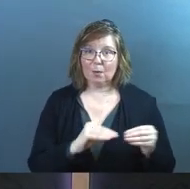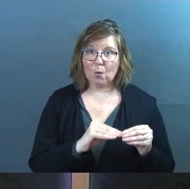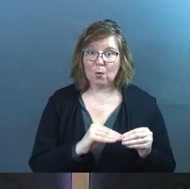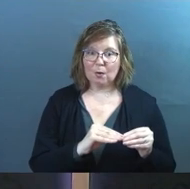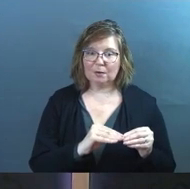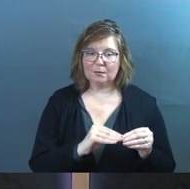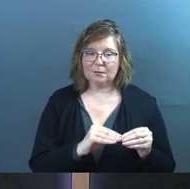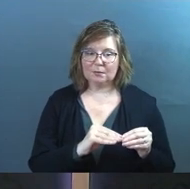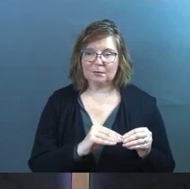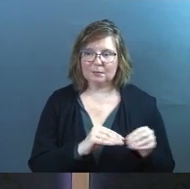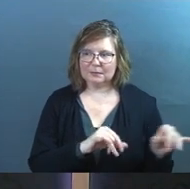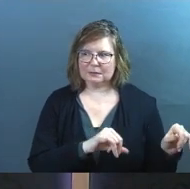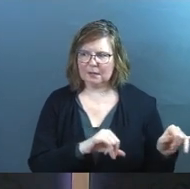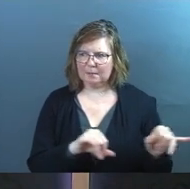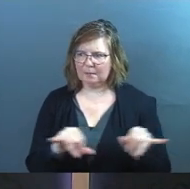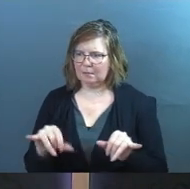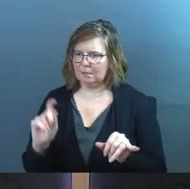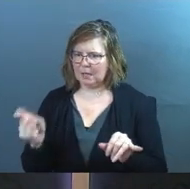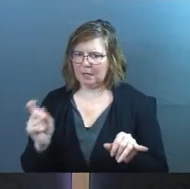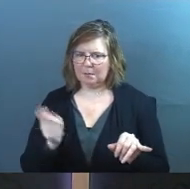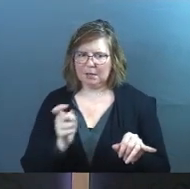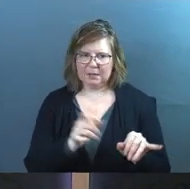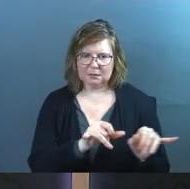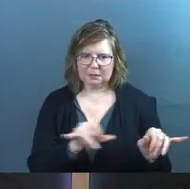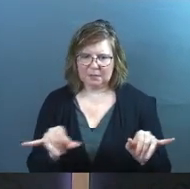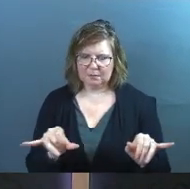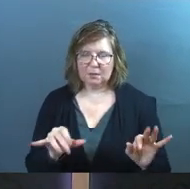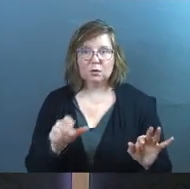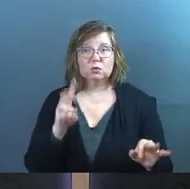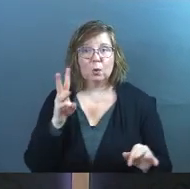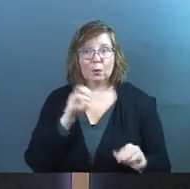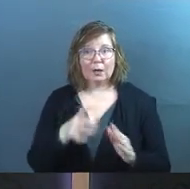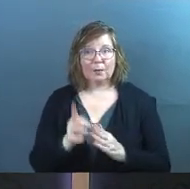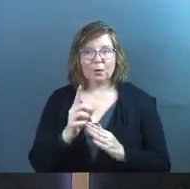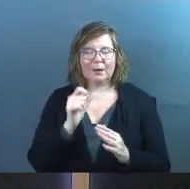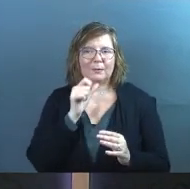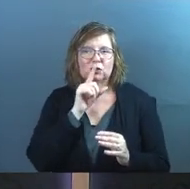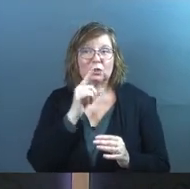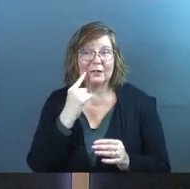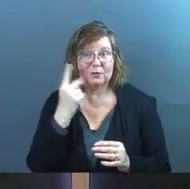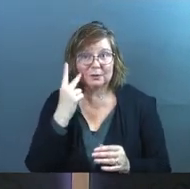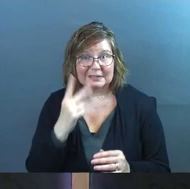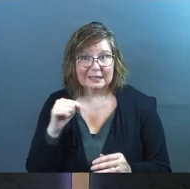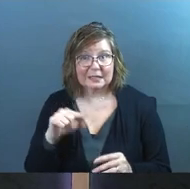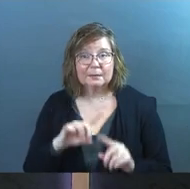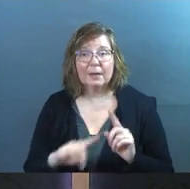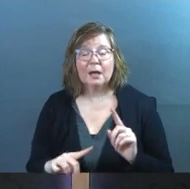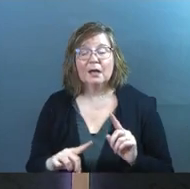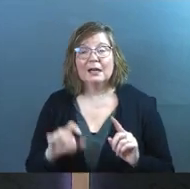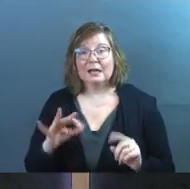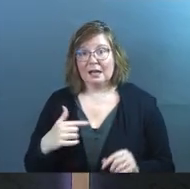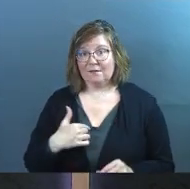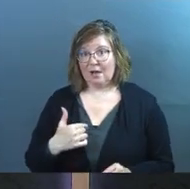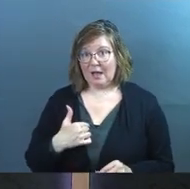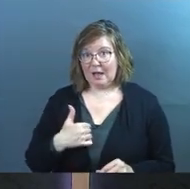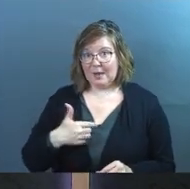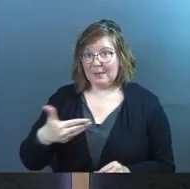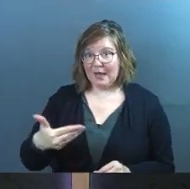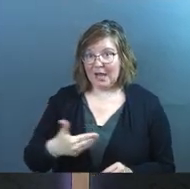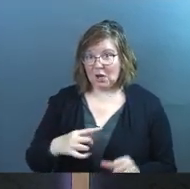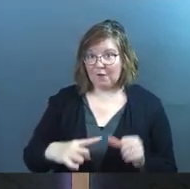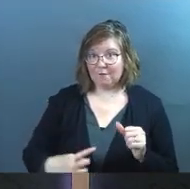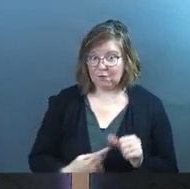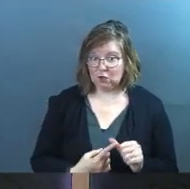also received a denarius. This weird moment, right? I don't know if you see this, but if I'm